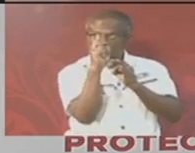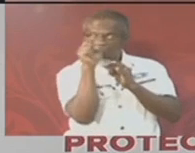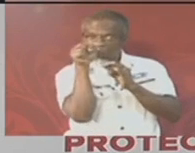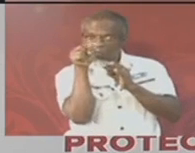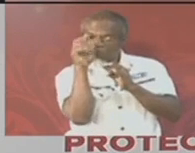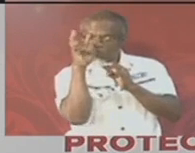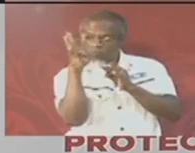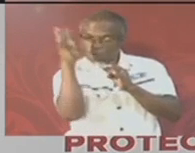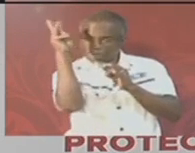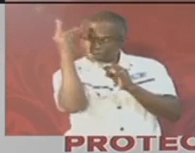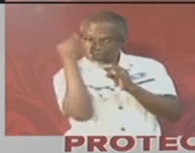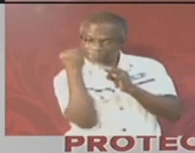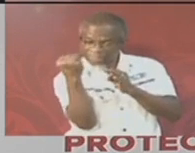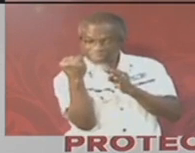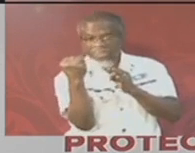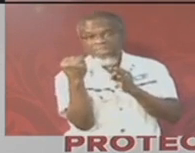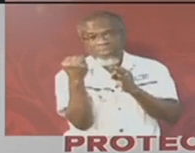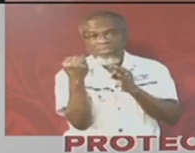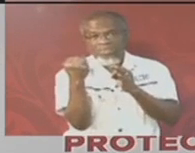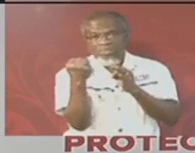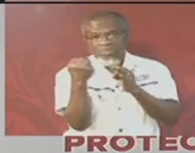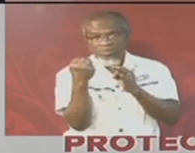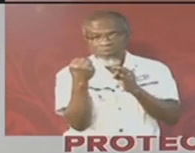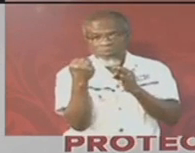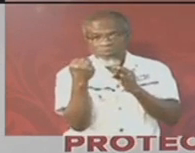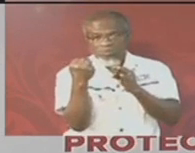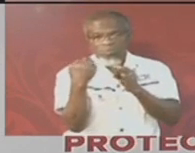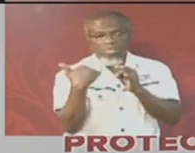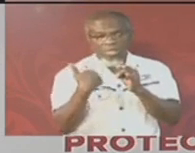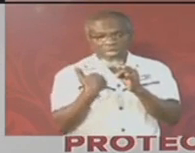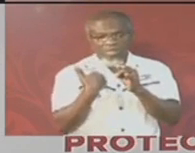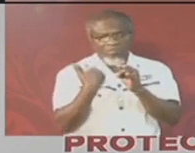us, we have about, 16,000 registered